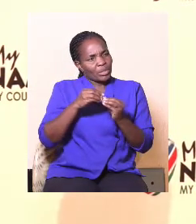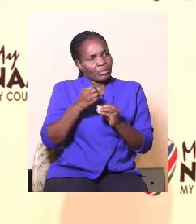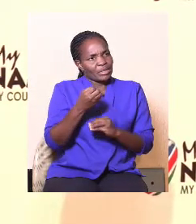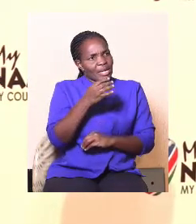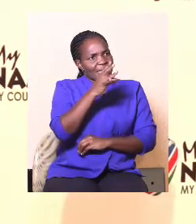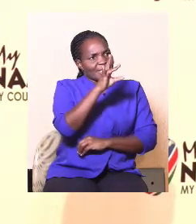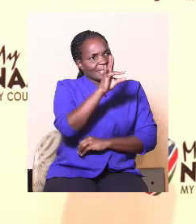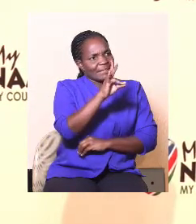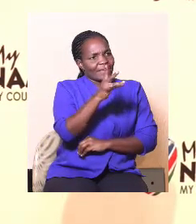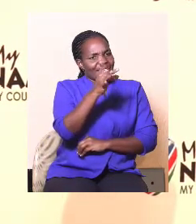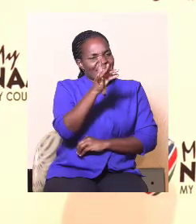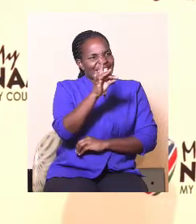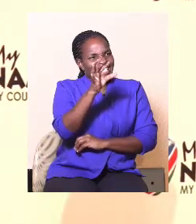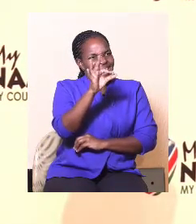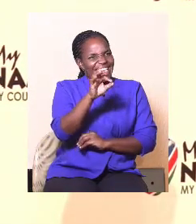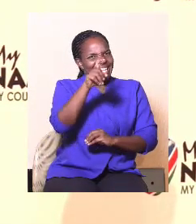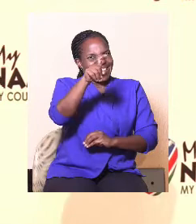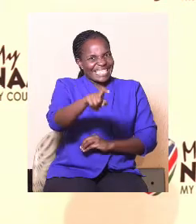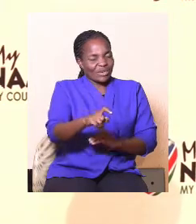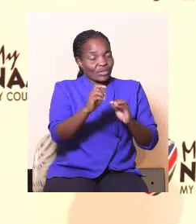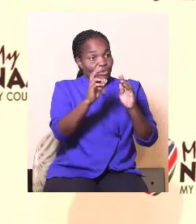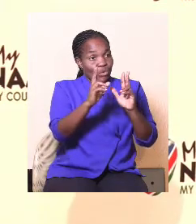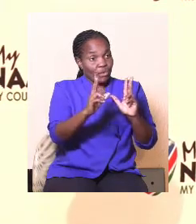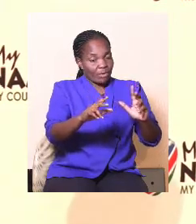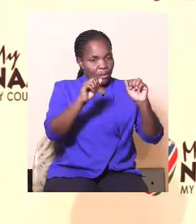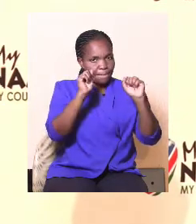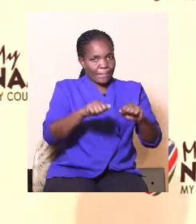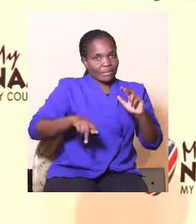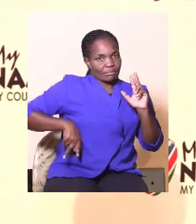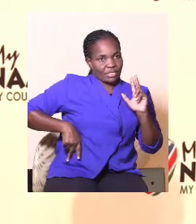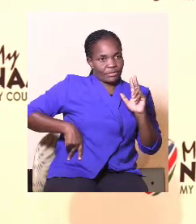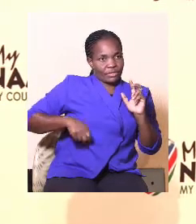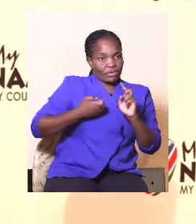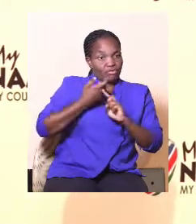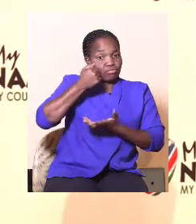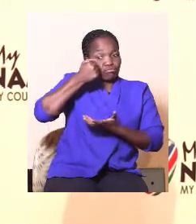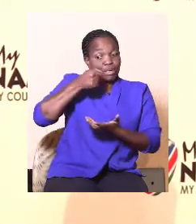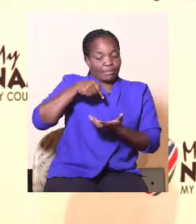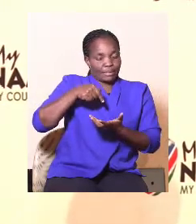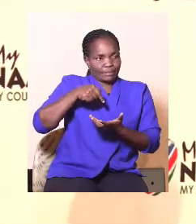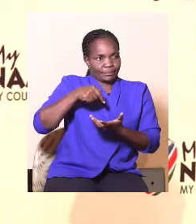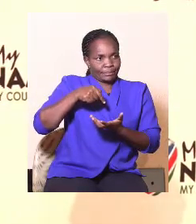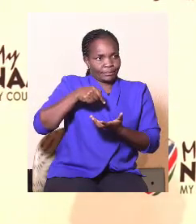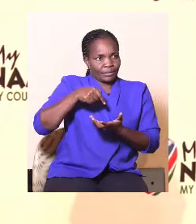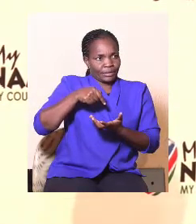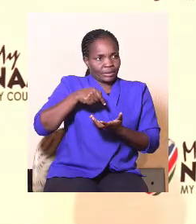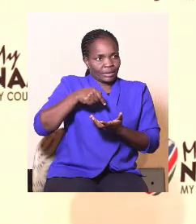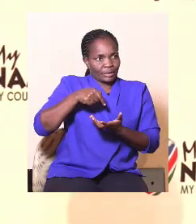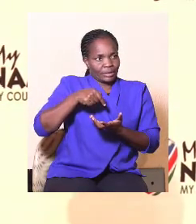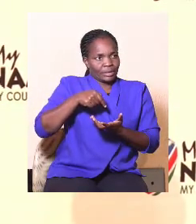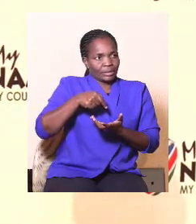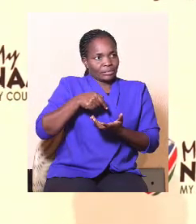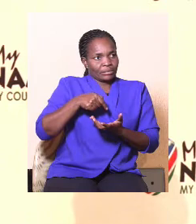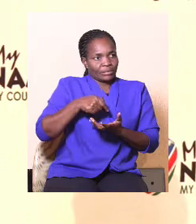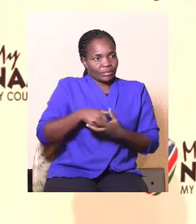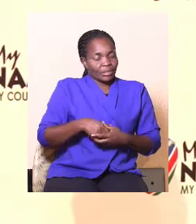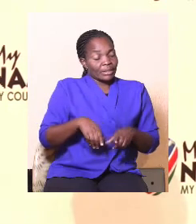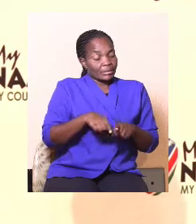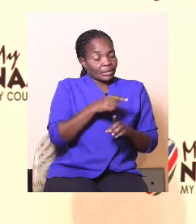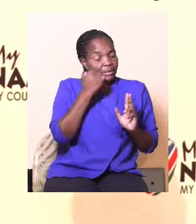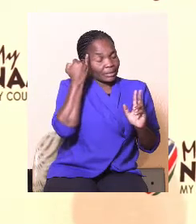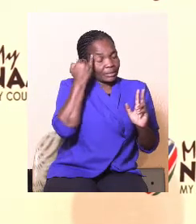739,000 beneficiaries will benefit from this grant. And you multiply that, like the Minister had